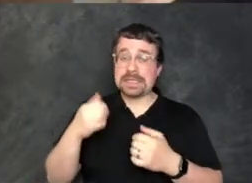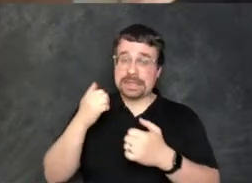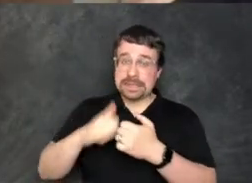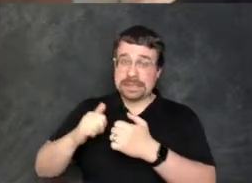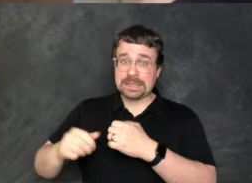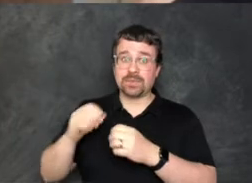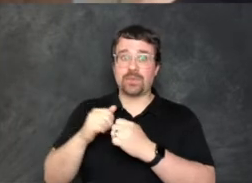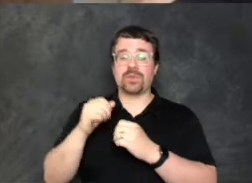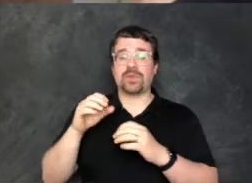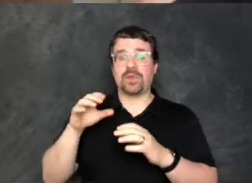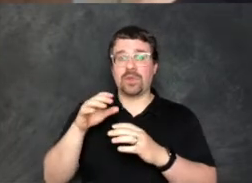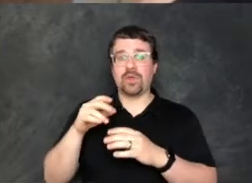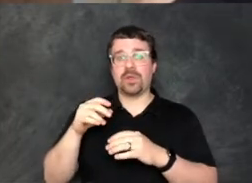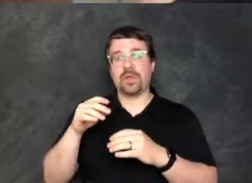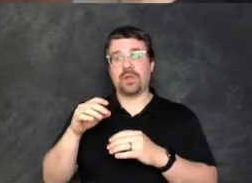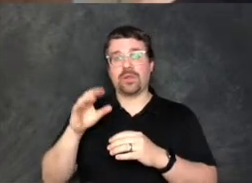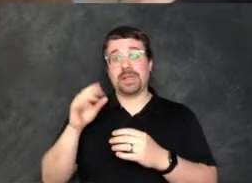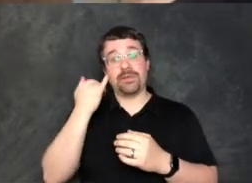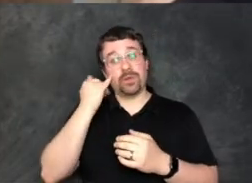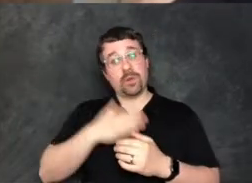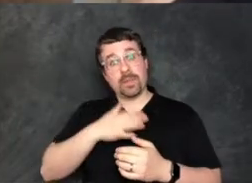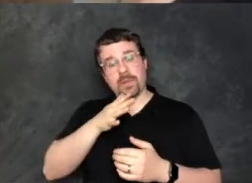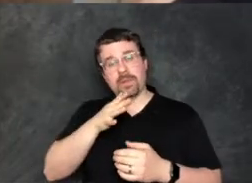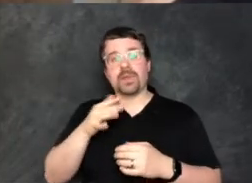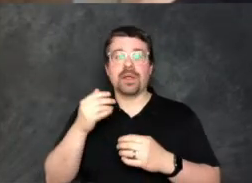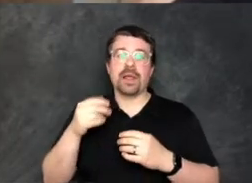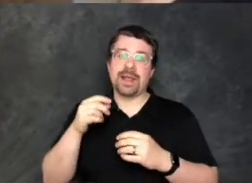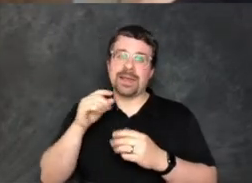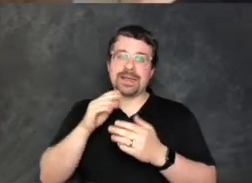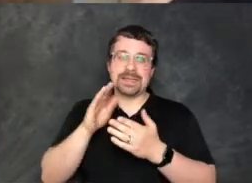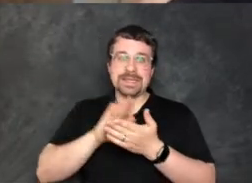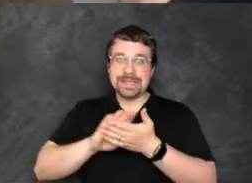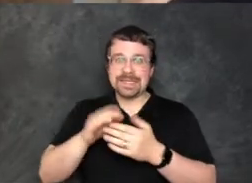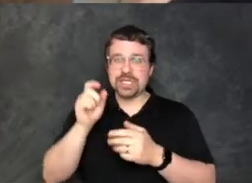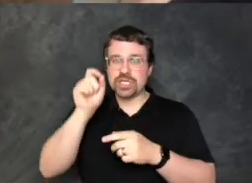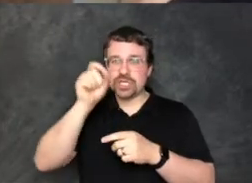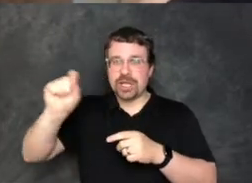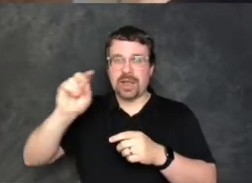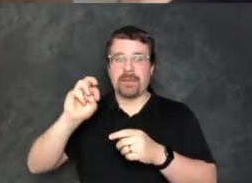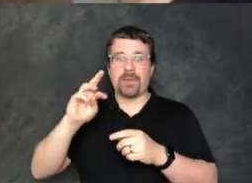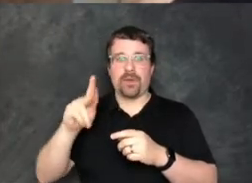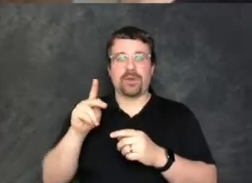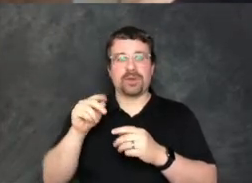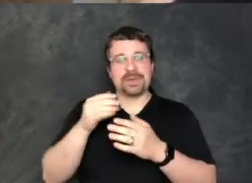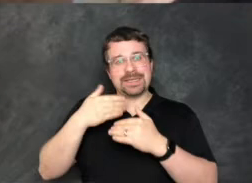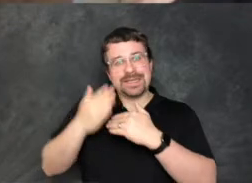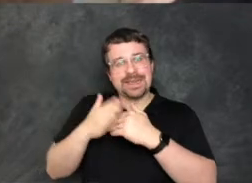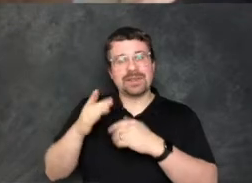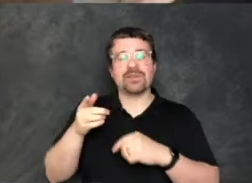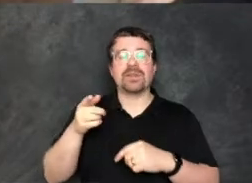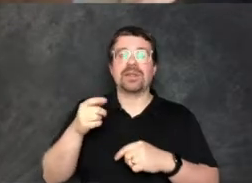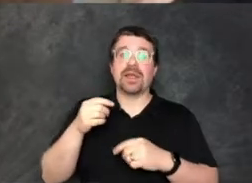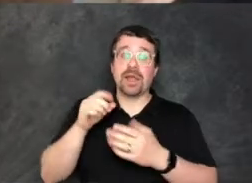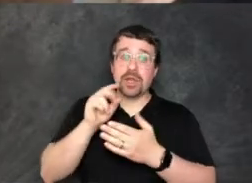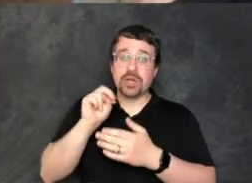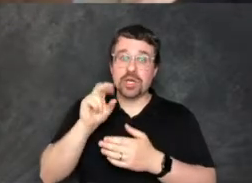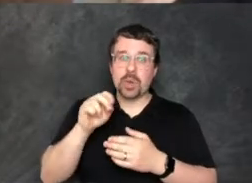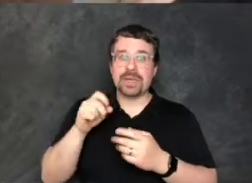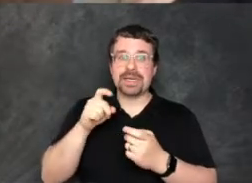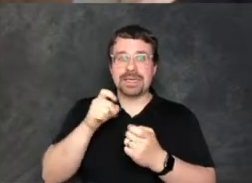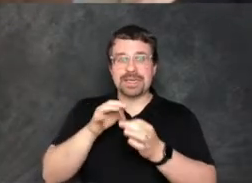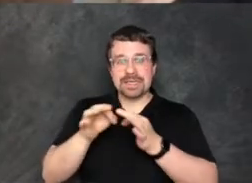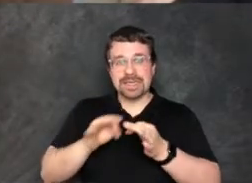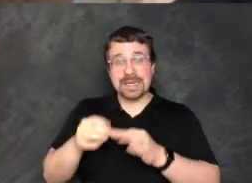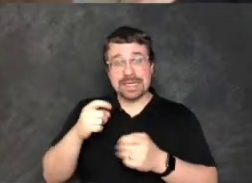suggested or read to her, each with, of course, if you know my mama, a neat little check mark beside it and a